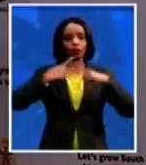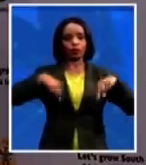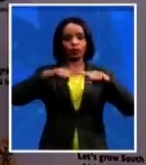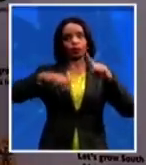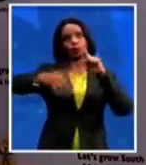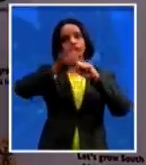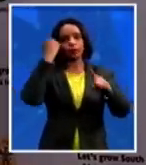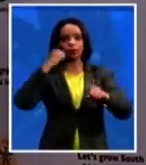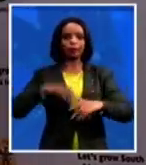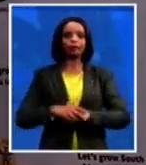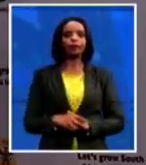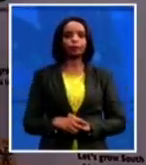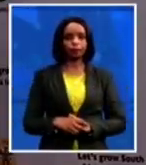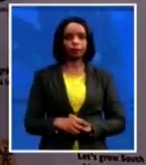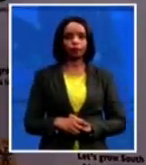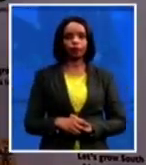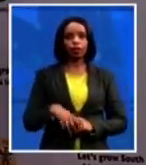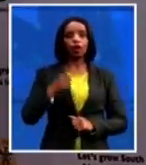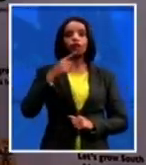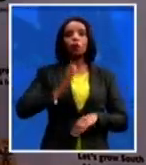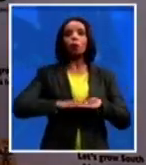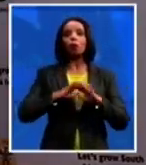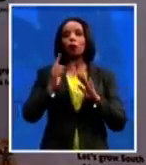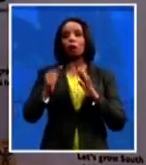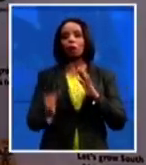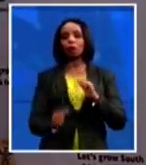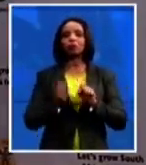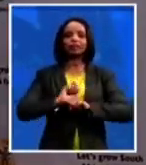yourselves, and thank you for listening.